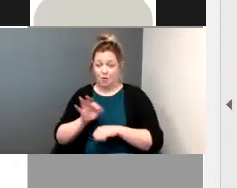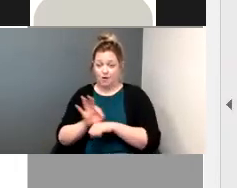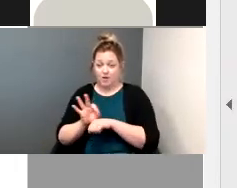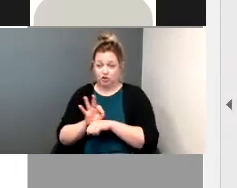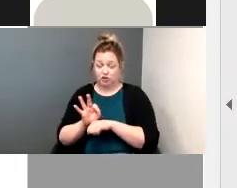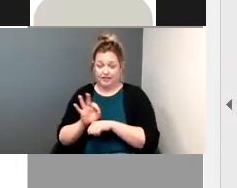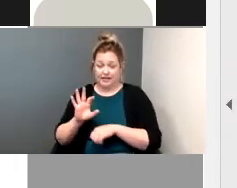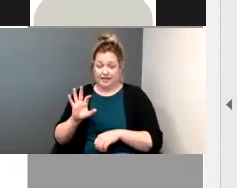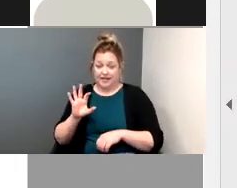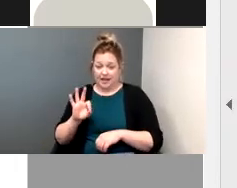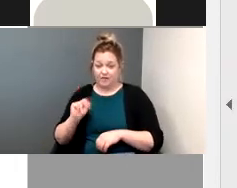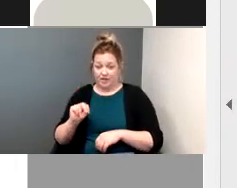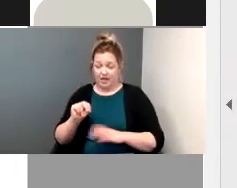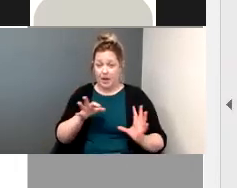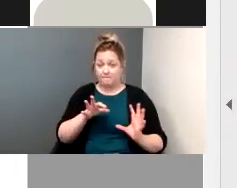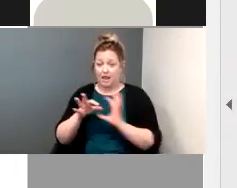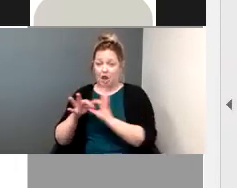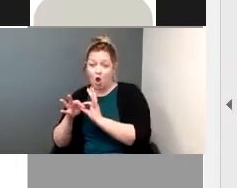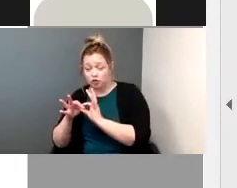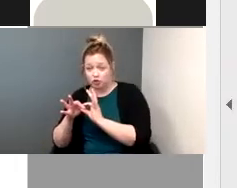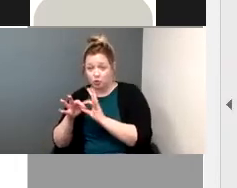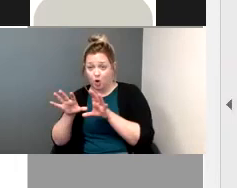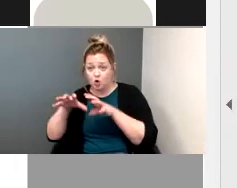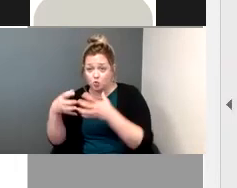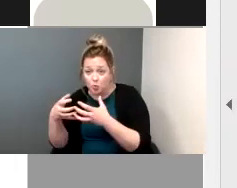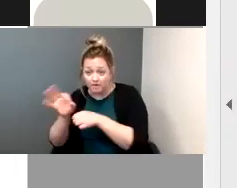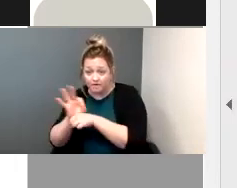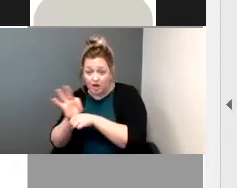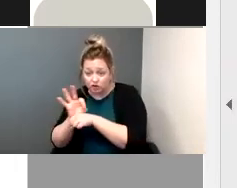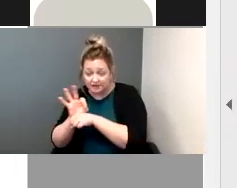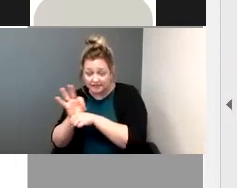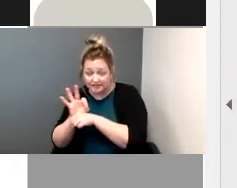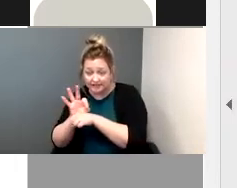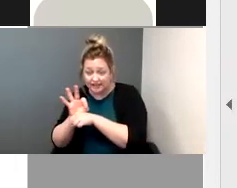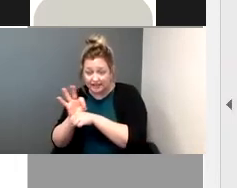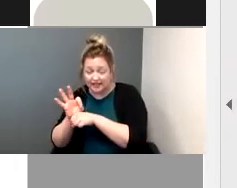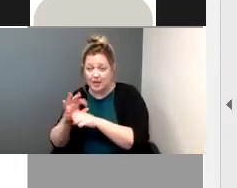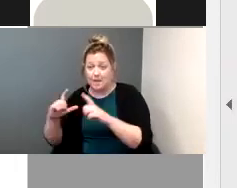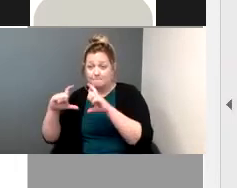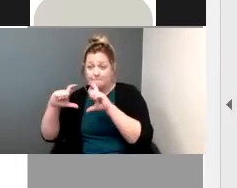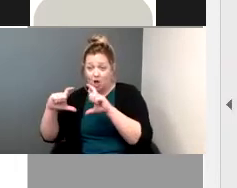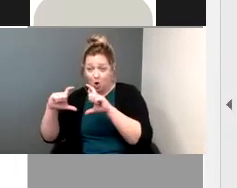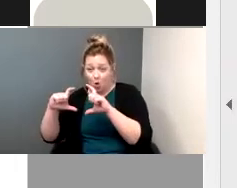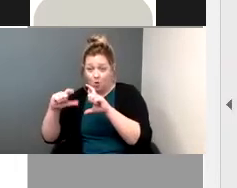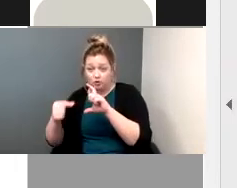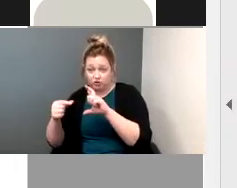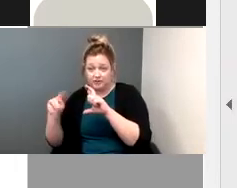the class of functions within big O of gn, where we can only multiply a constant within